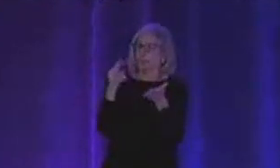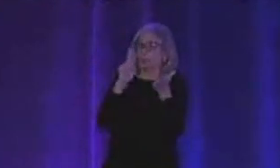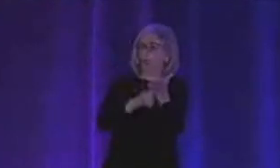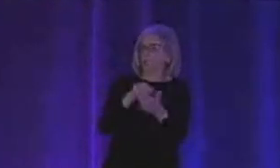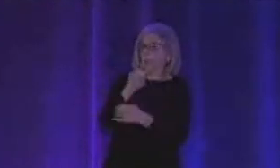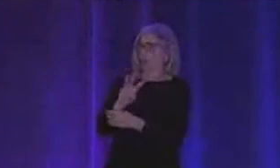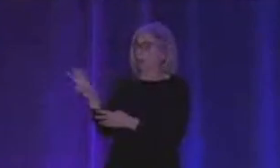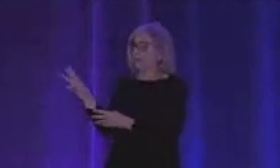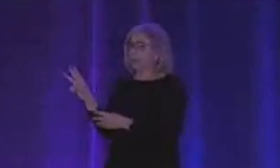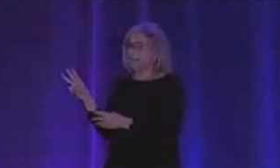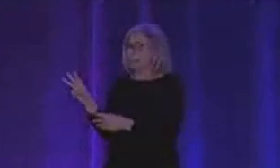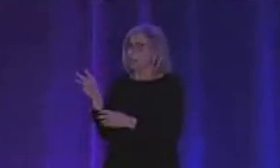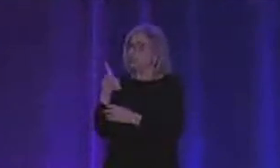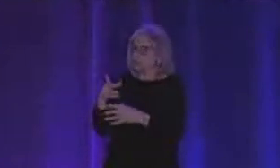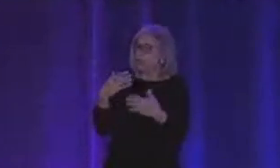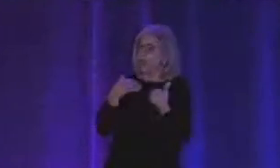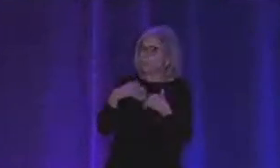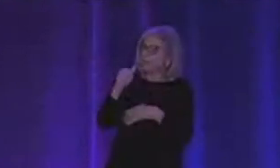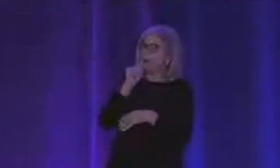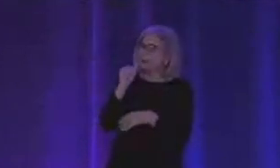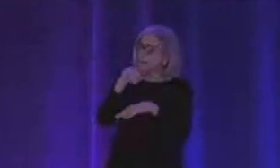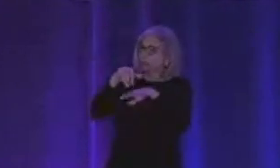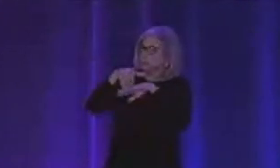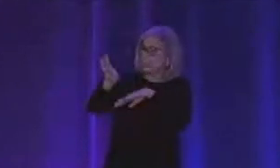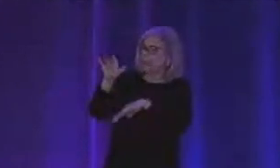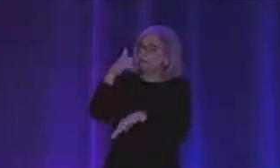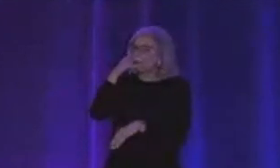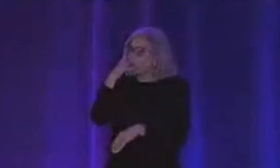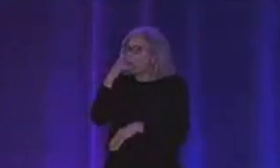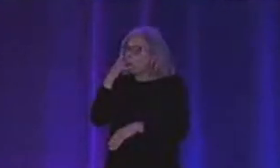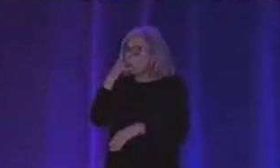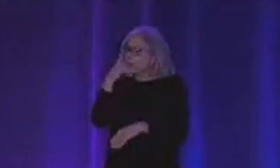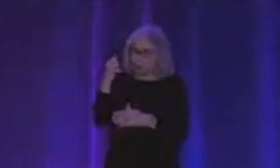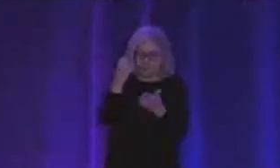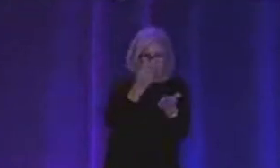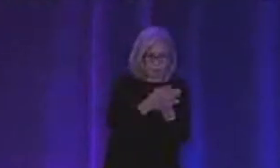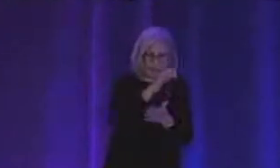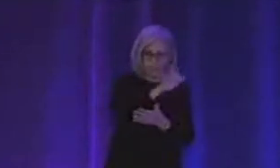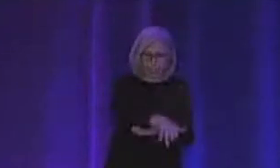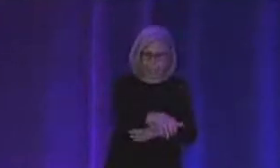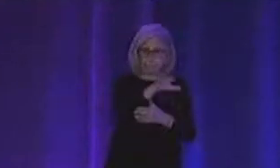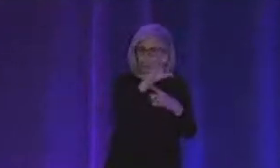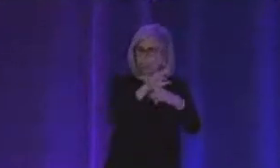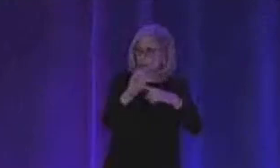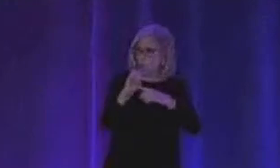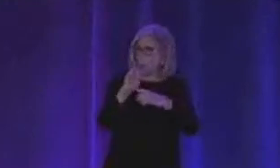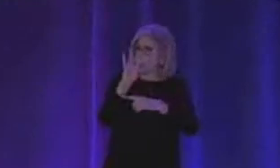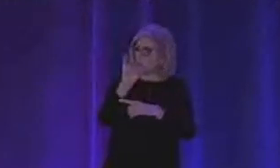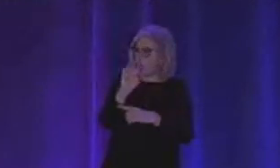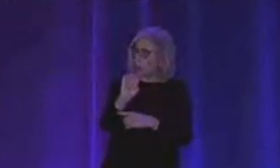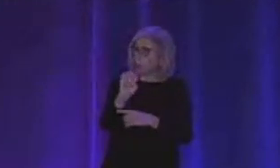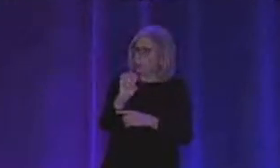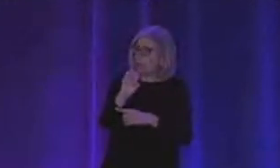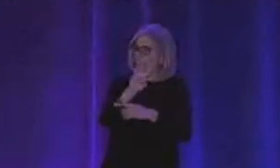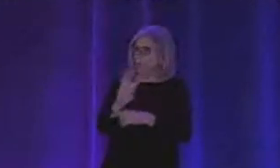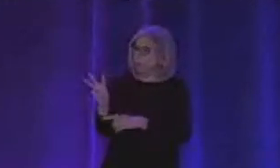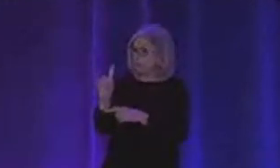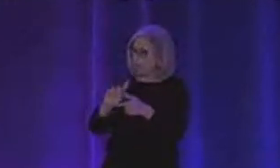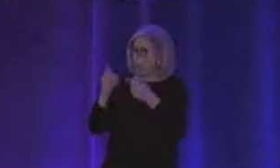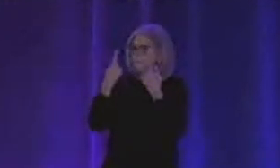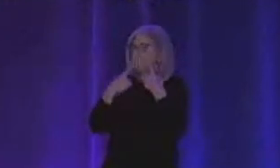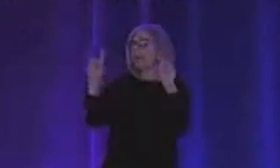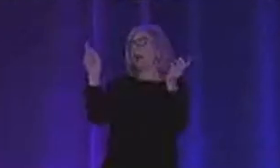website, you get a passcode sent to your phone, and then you verify that code onto the website, and then you're logged